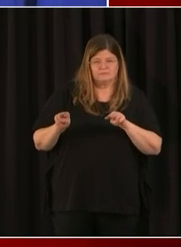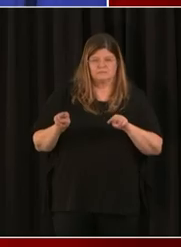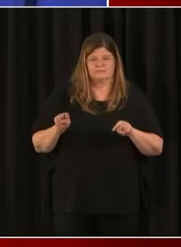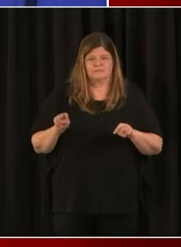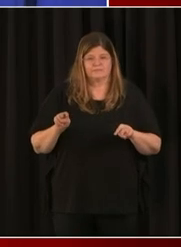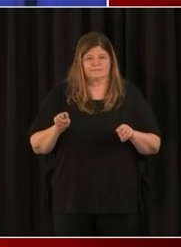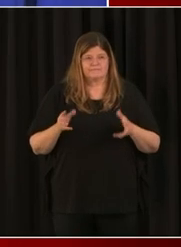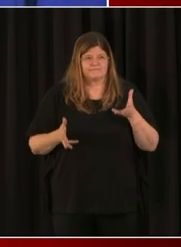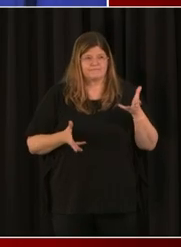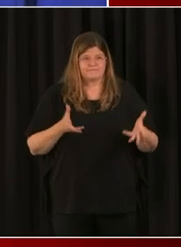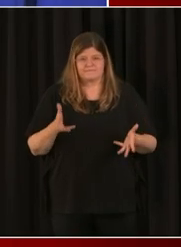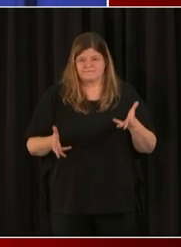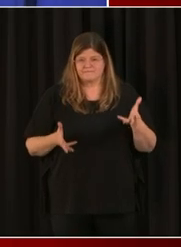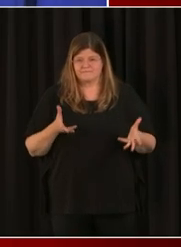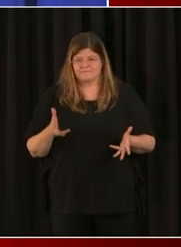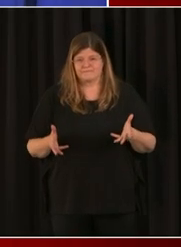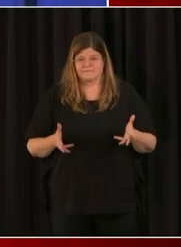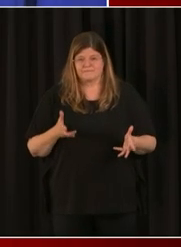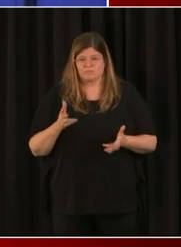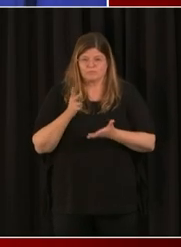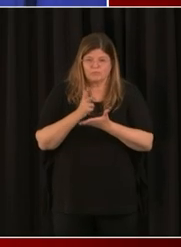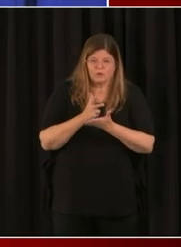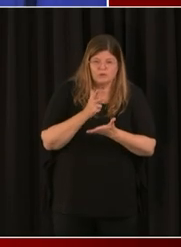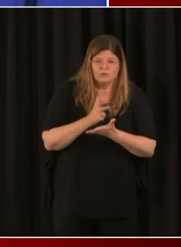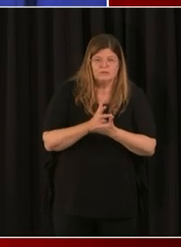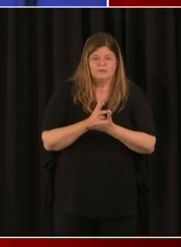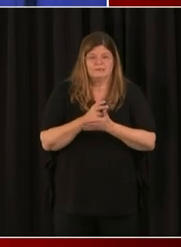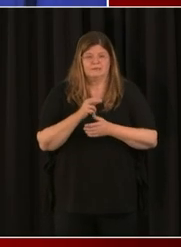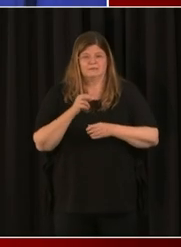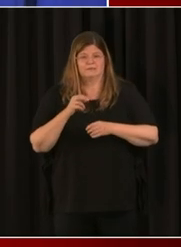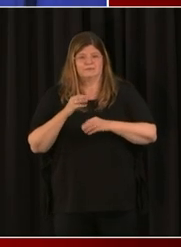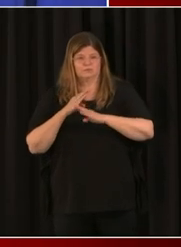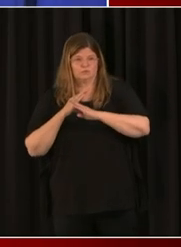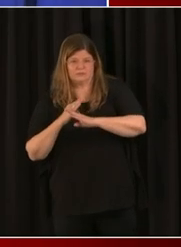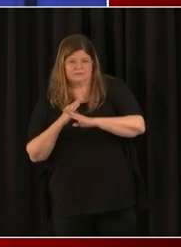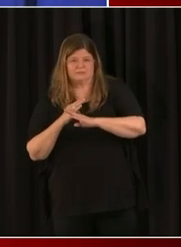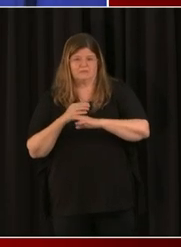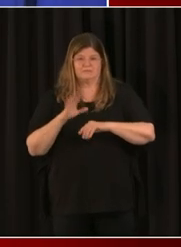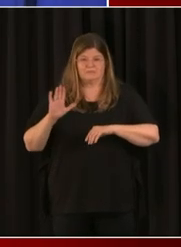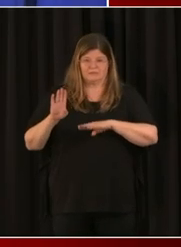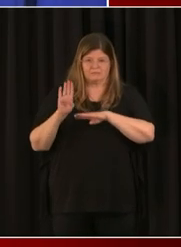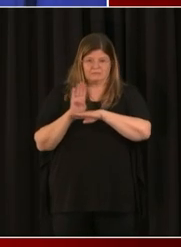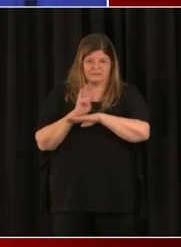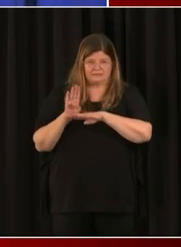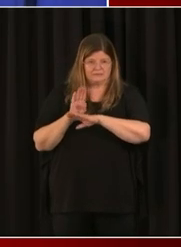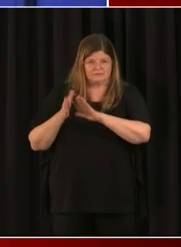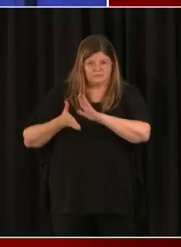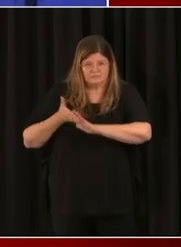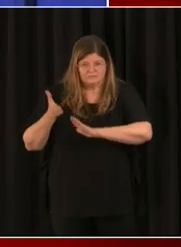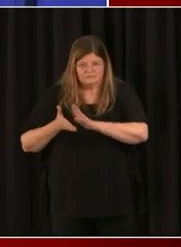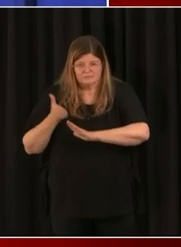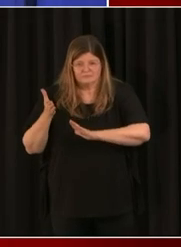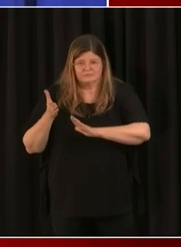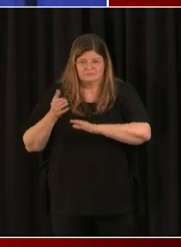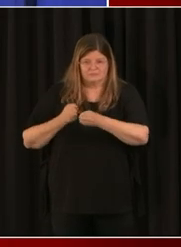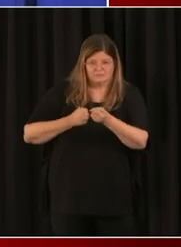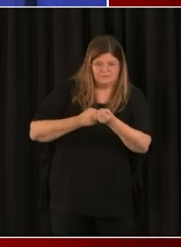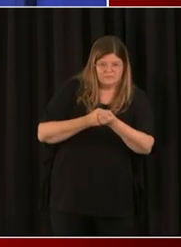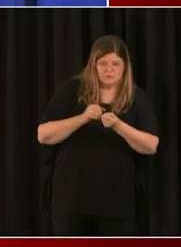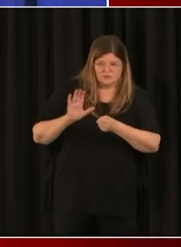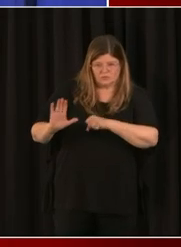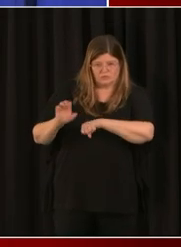of the parking and traffic restrictions in their business operations to best support